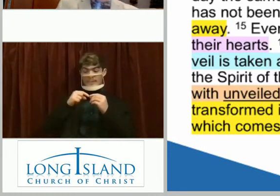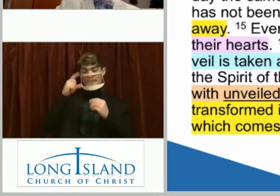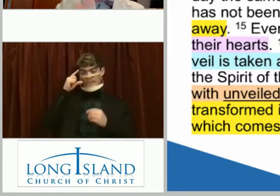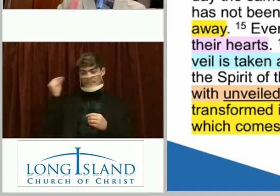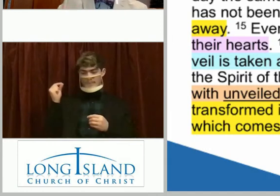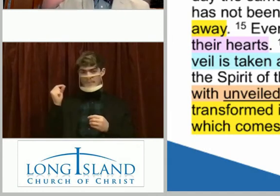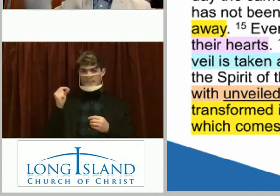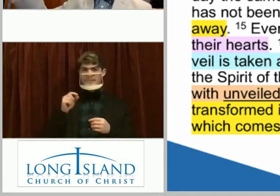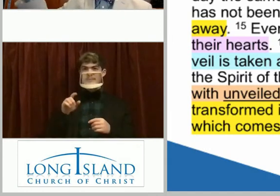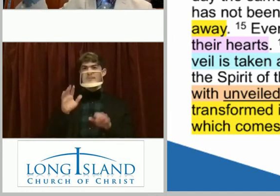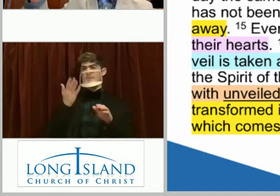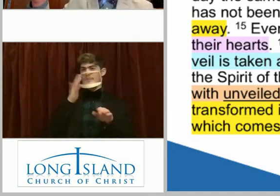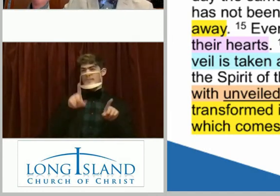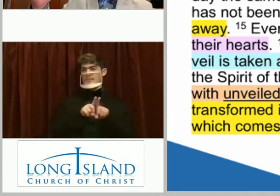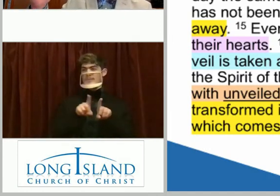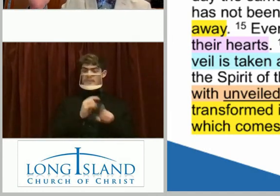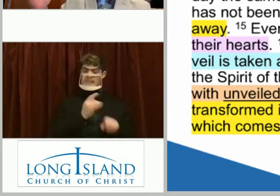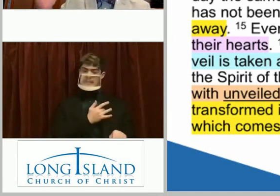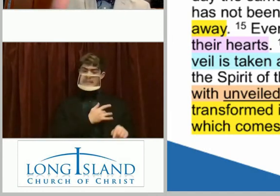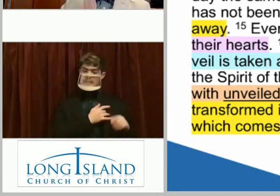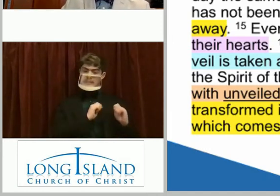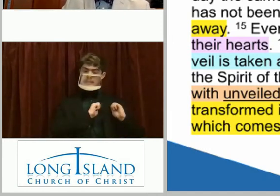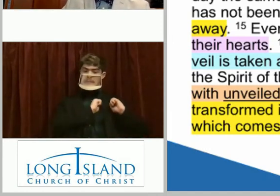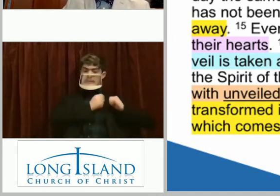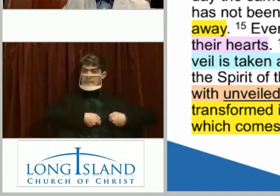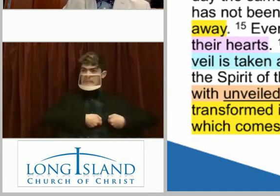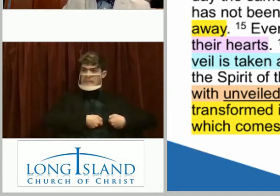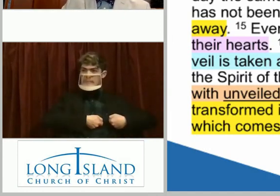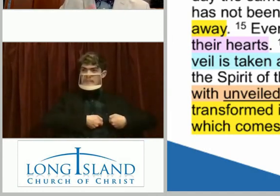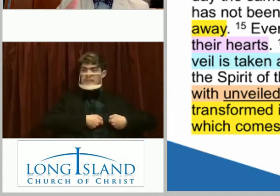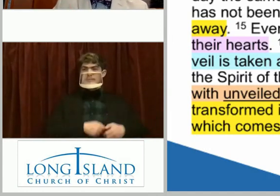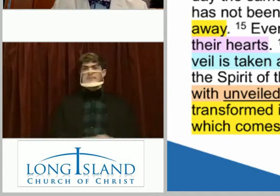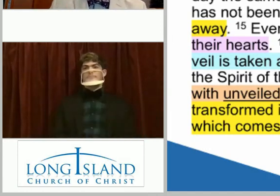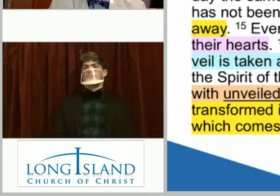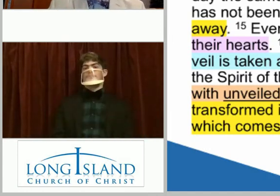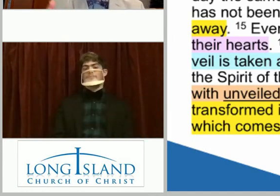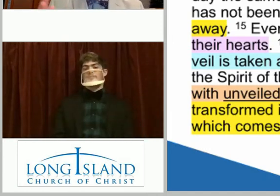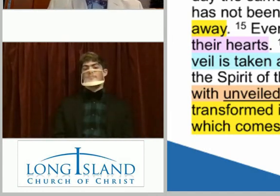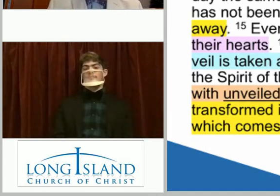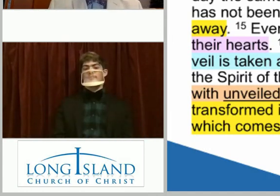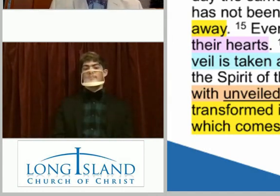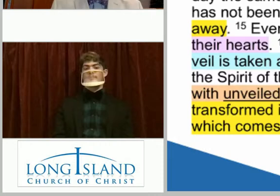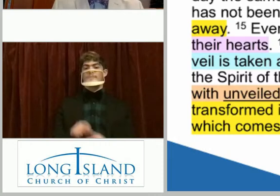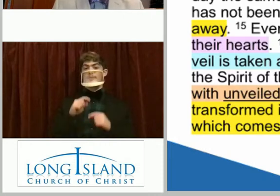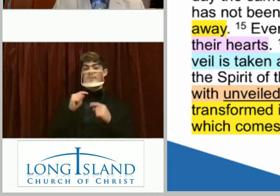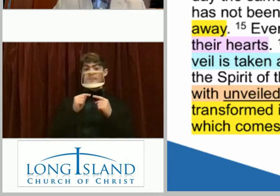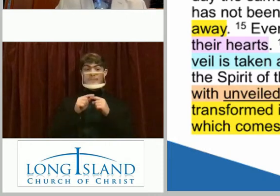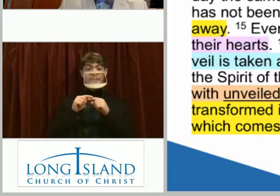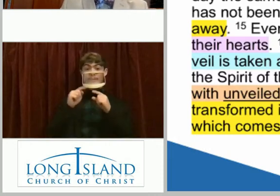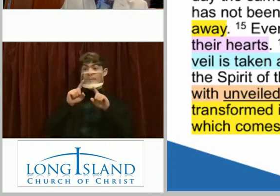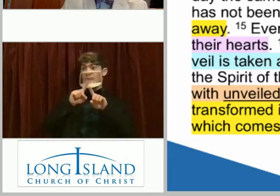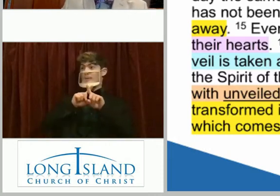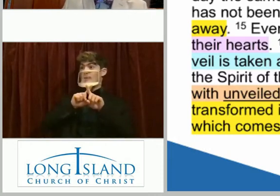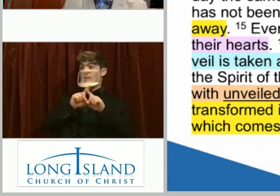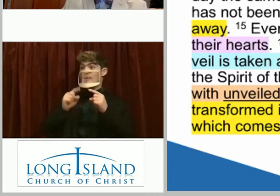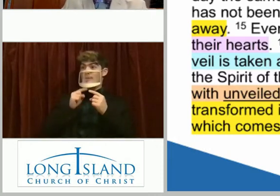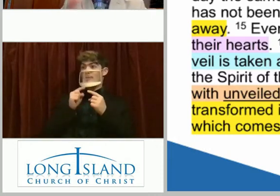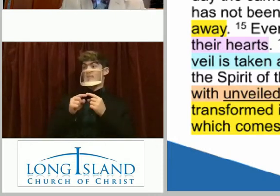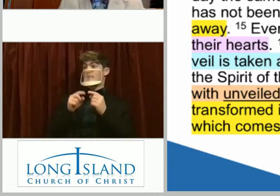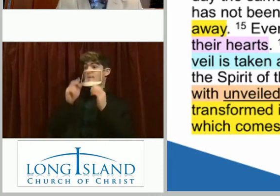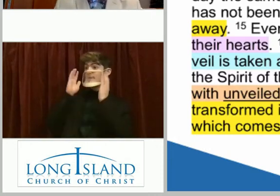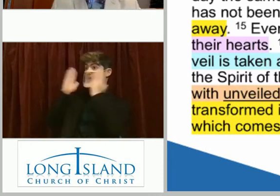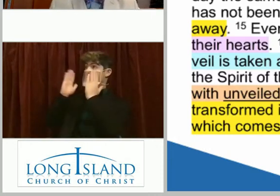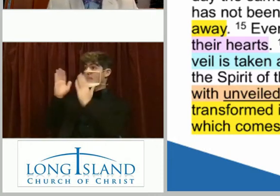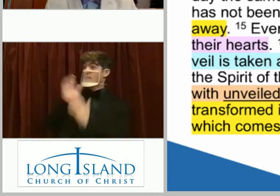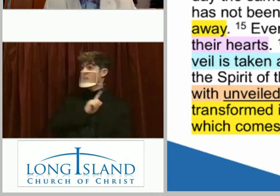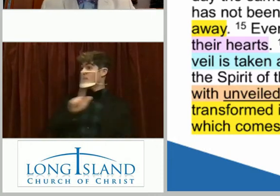But whenever anyone turns to the Lord, the veil is taken away. Now the Lord is the Spirit, and where the